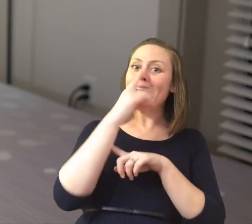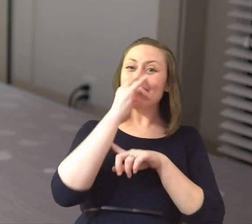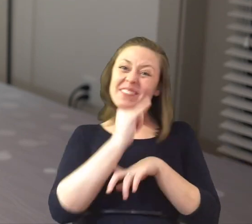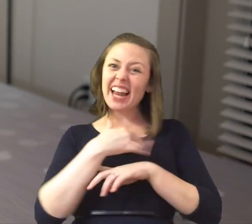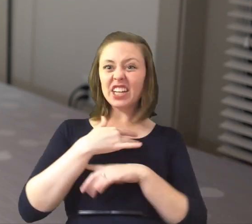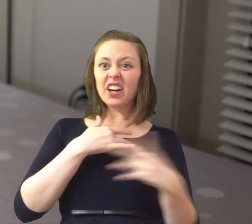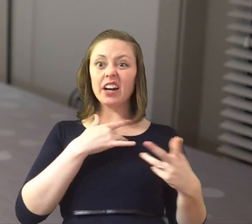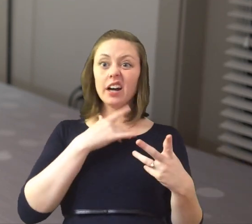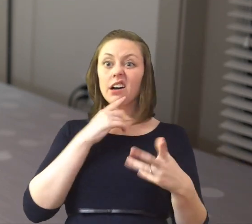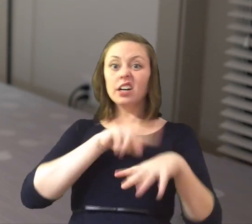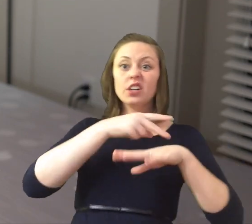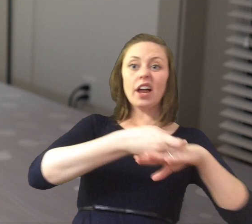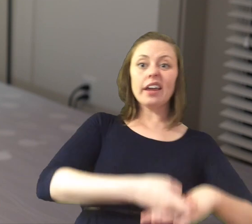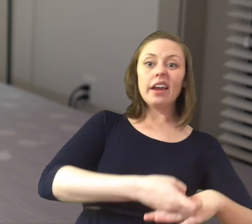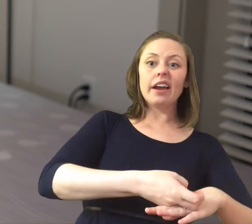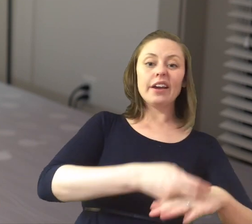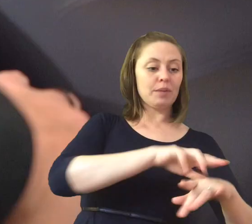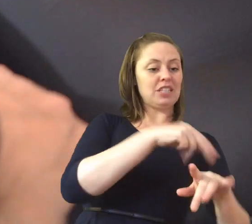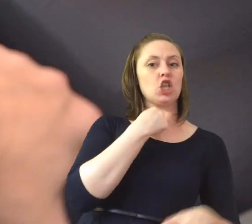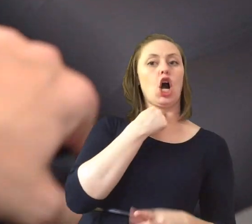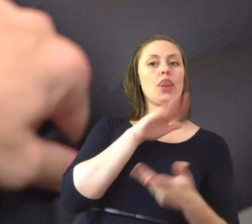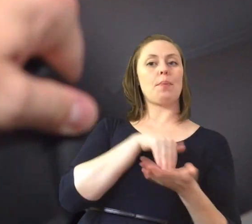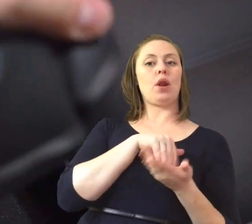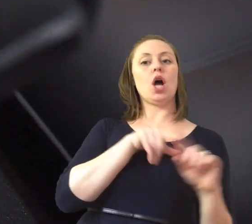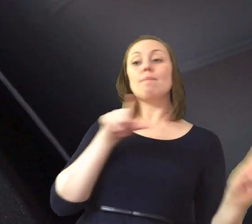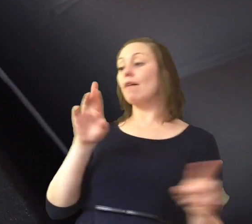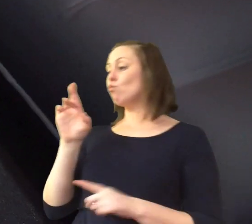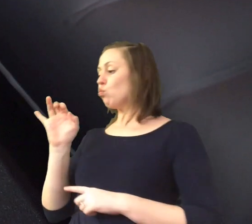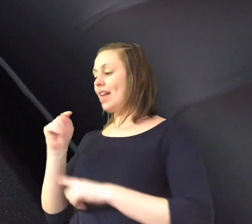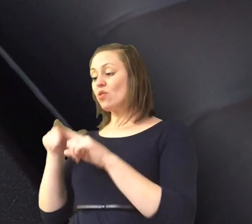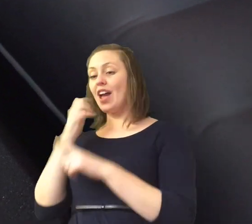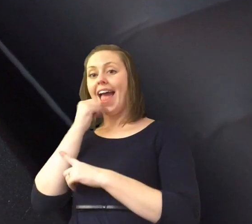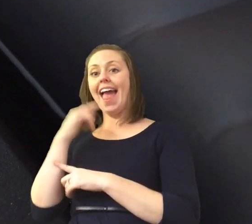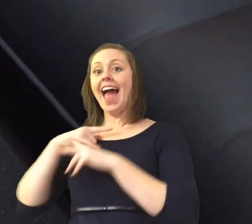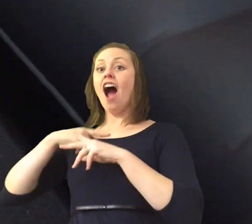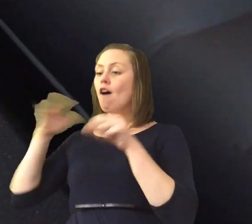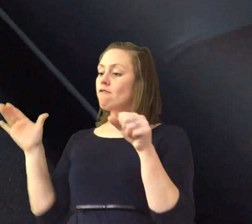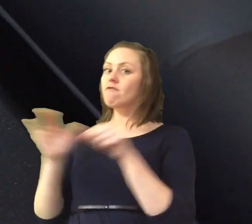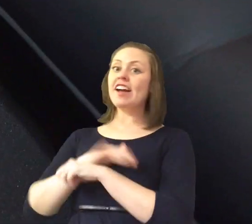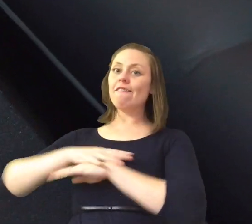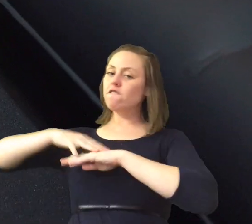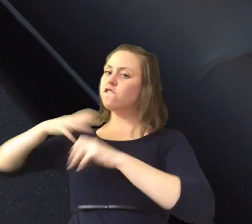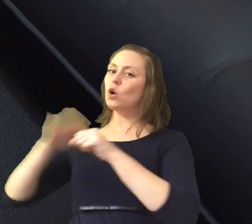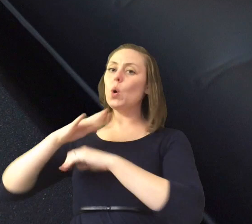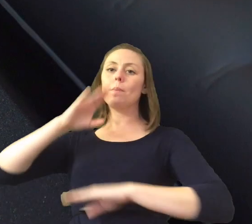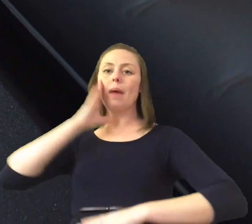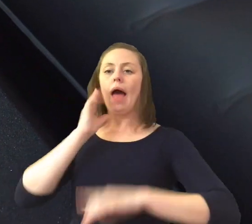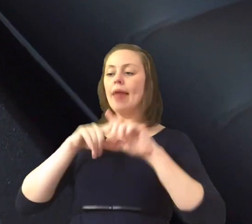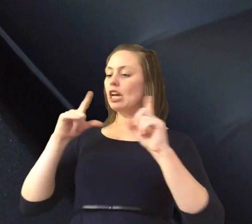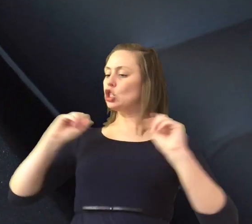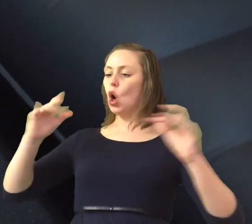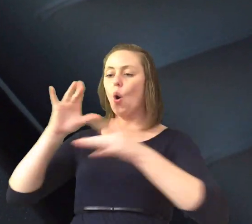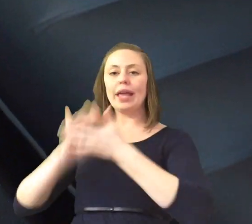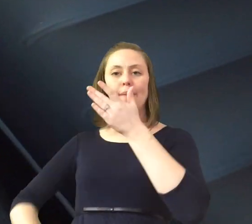have the feeling that you're rolling towards the middle of the bed. As for ReST, their air chambers fill the entire bed, and there's no